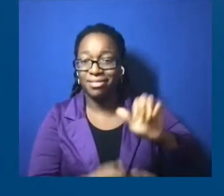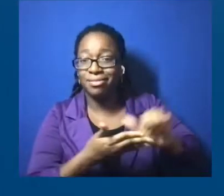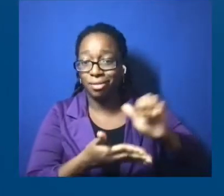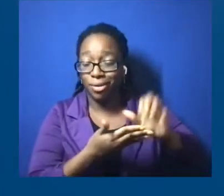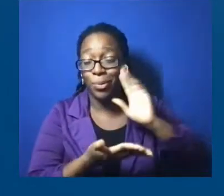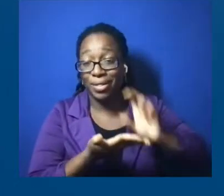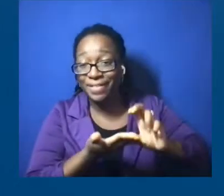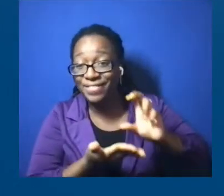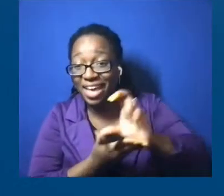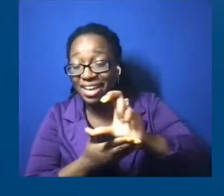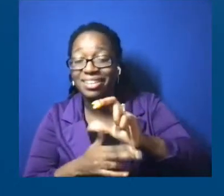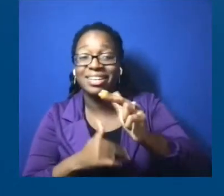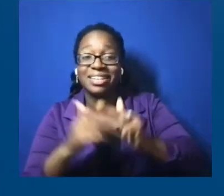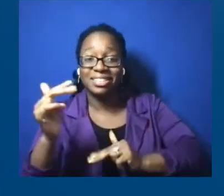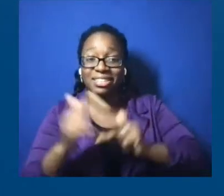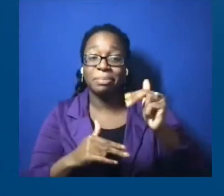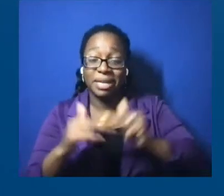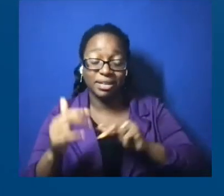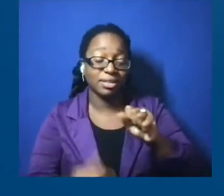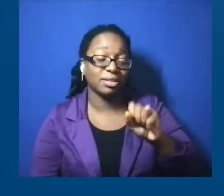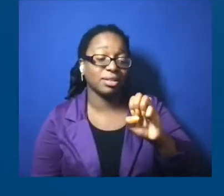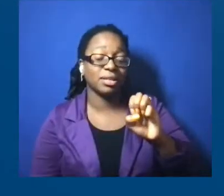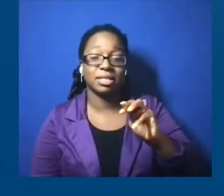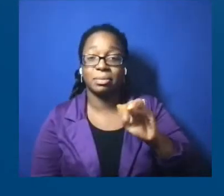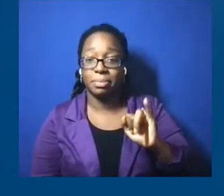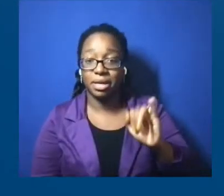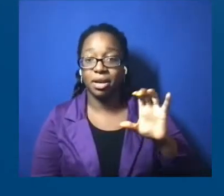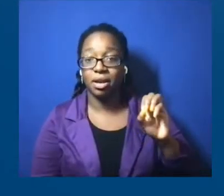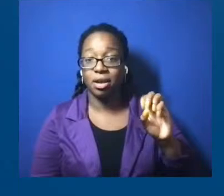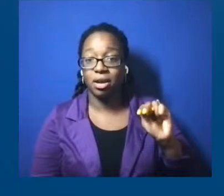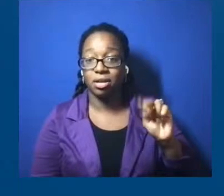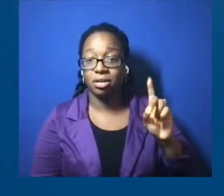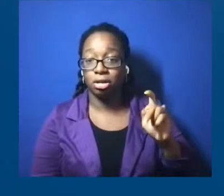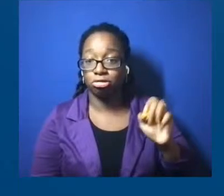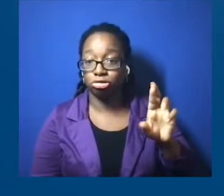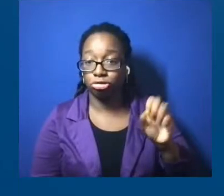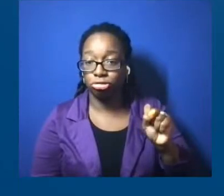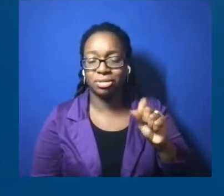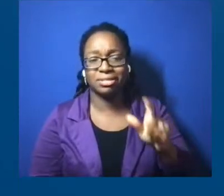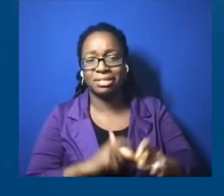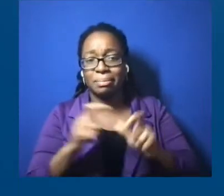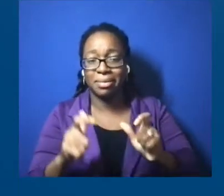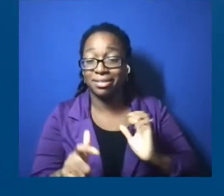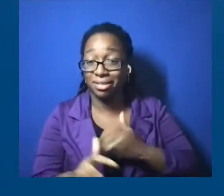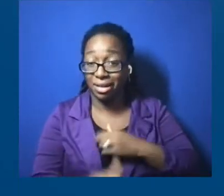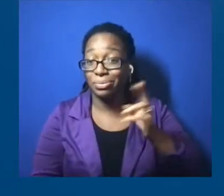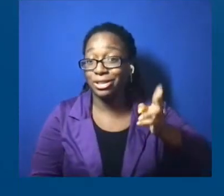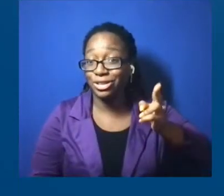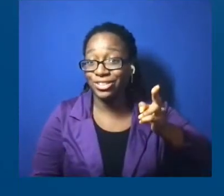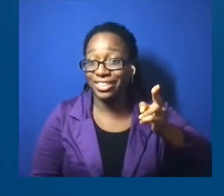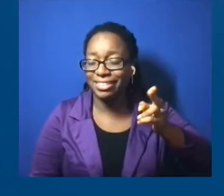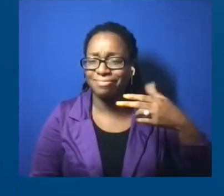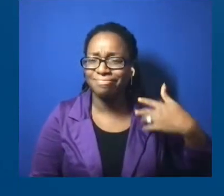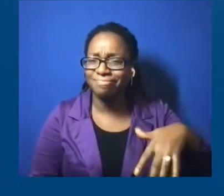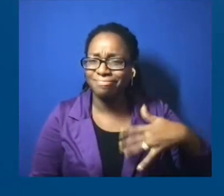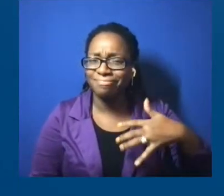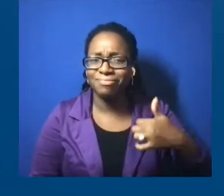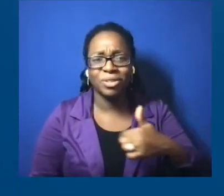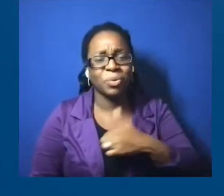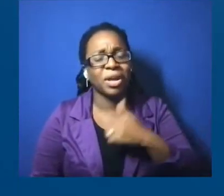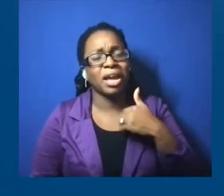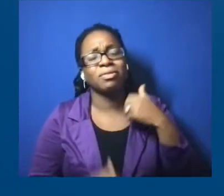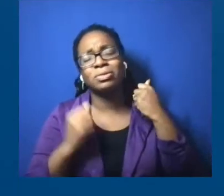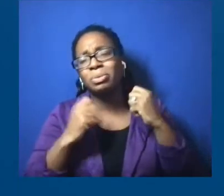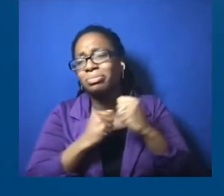build semiconductors, the biggest investment of its kind in our history. We passed the most consequential infrastructure bill